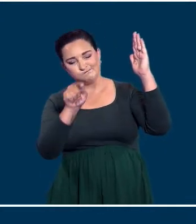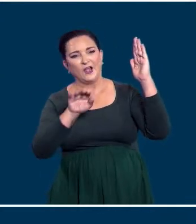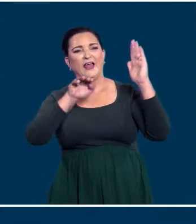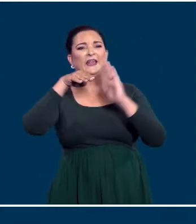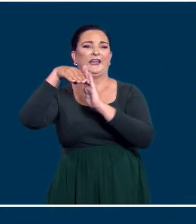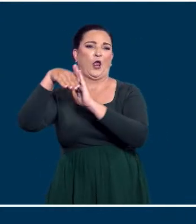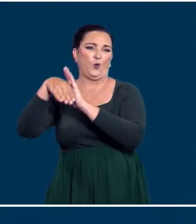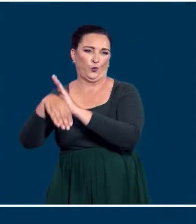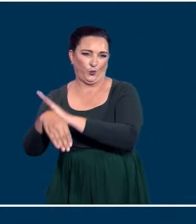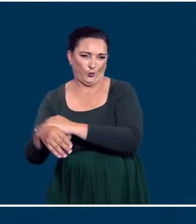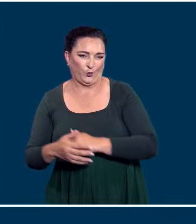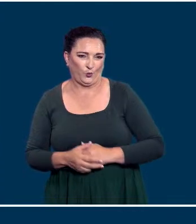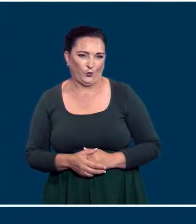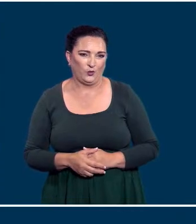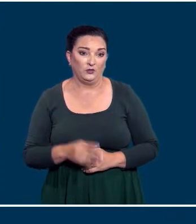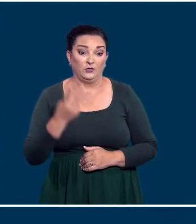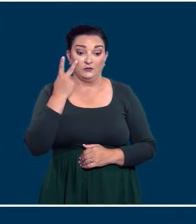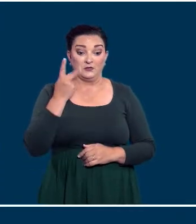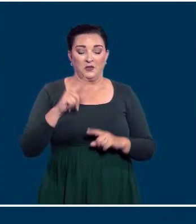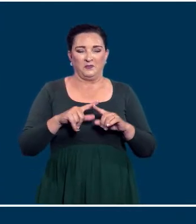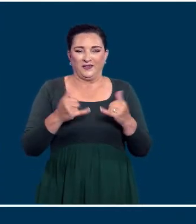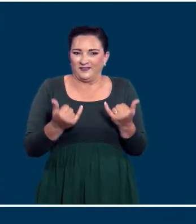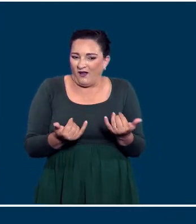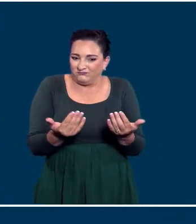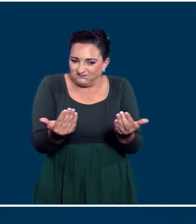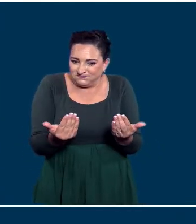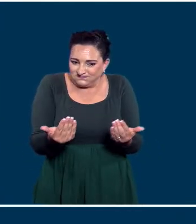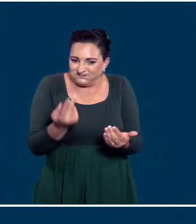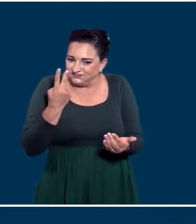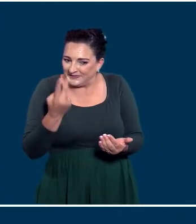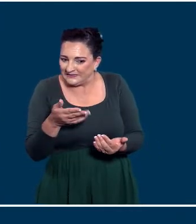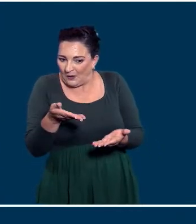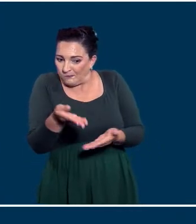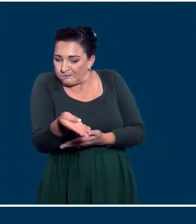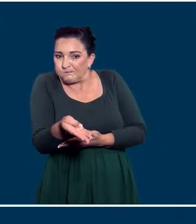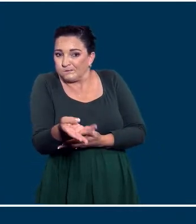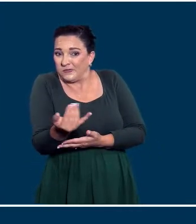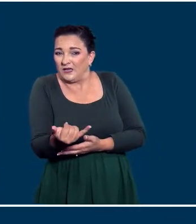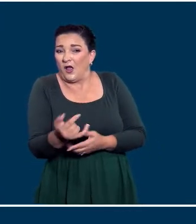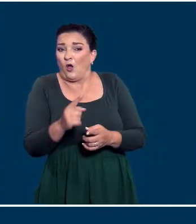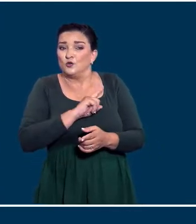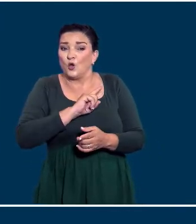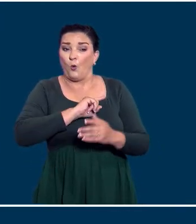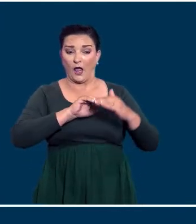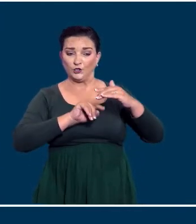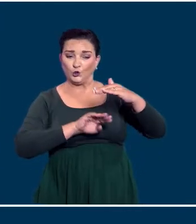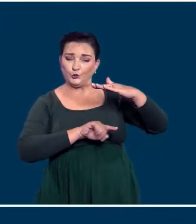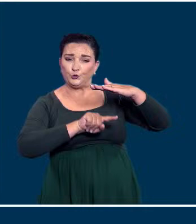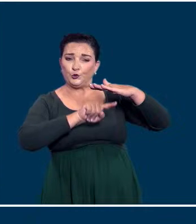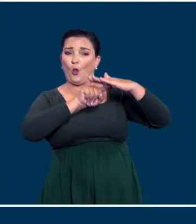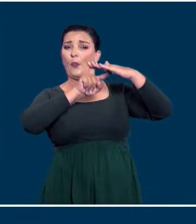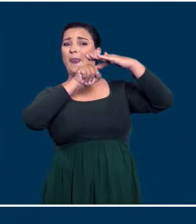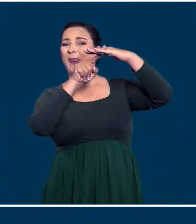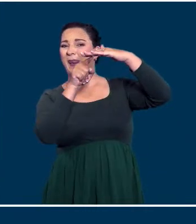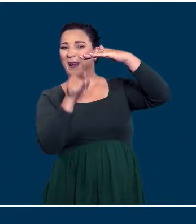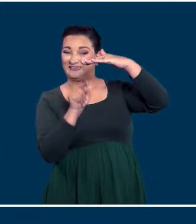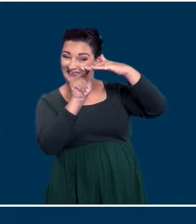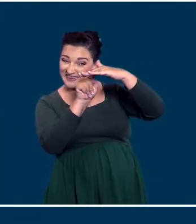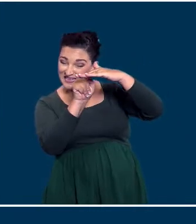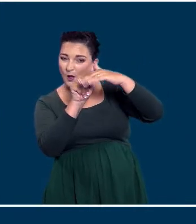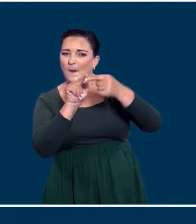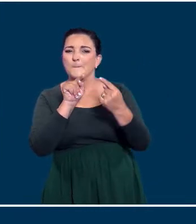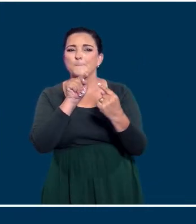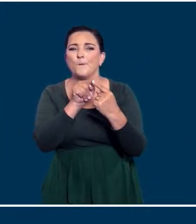what you've got right in front of you, and it's very hard to get the turning points right. And so the SARB, like